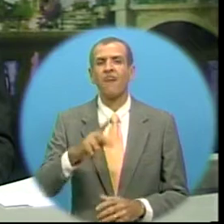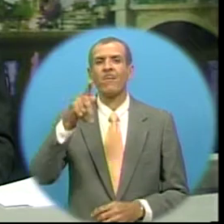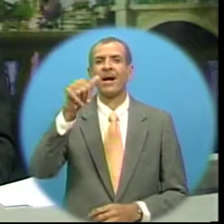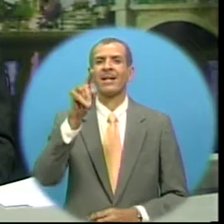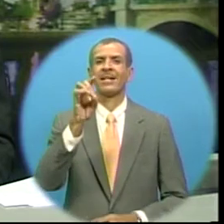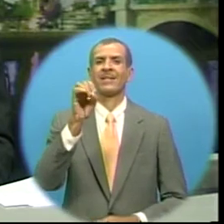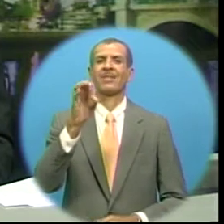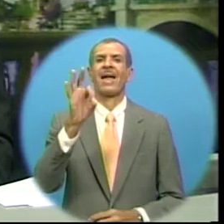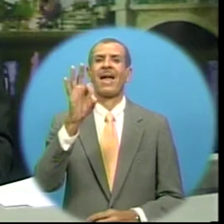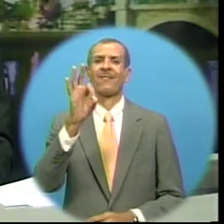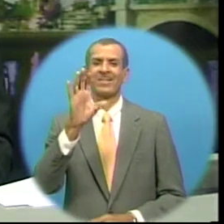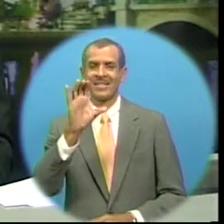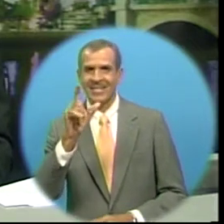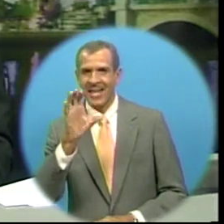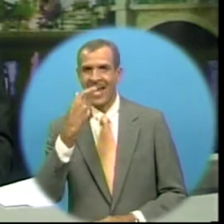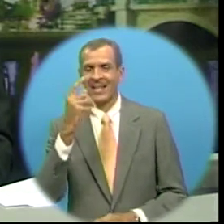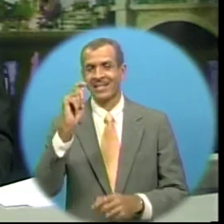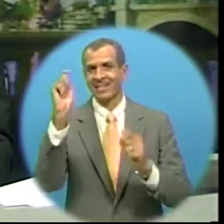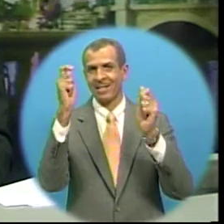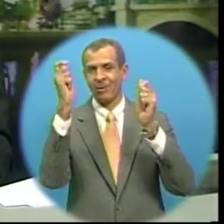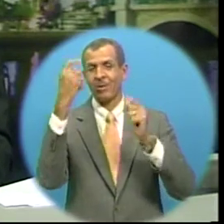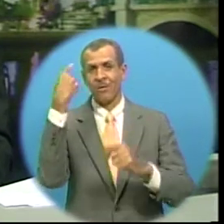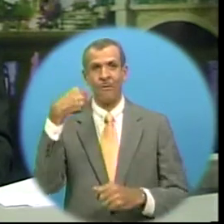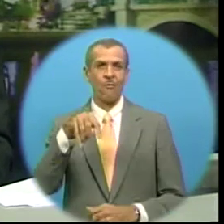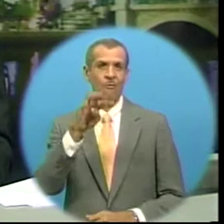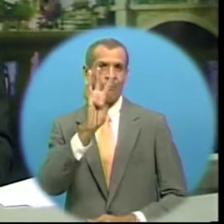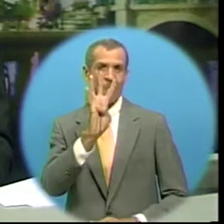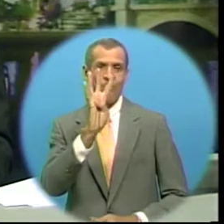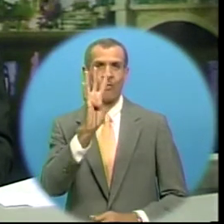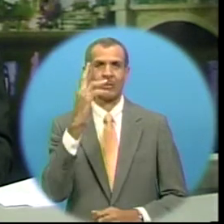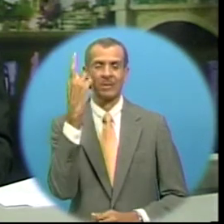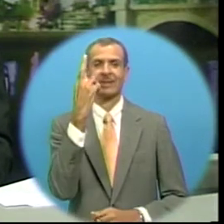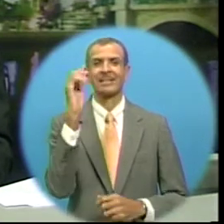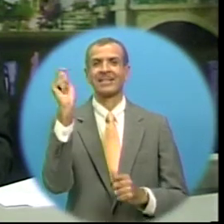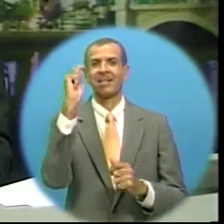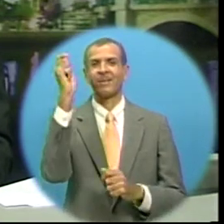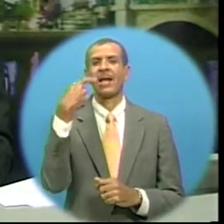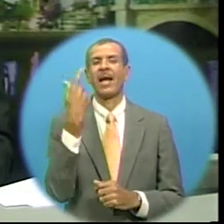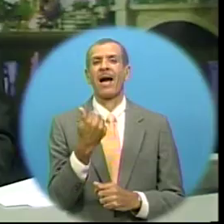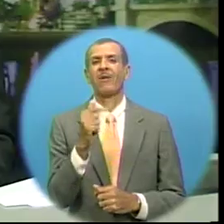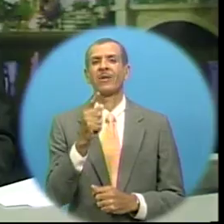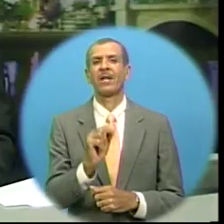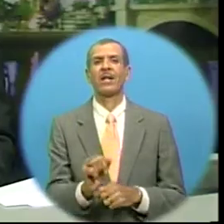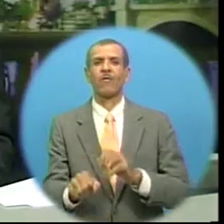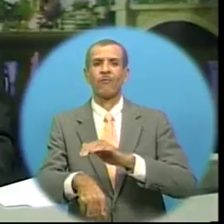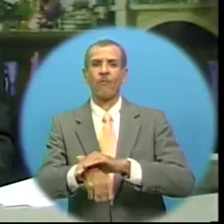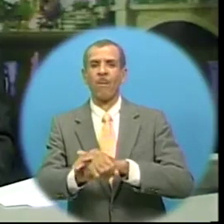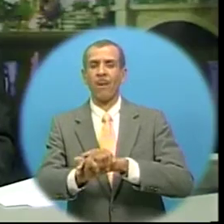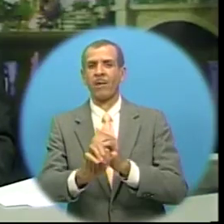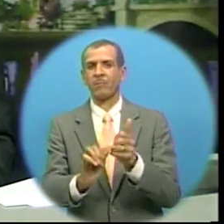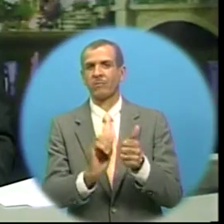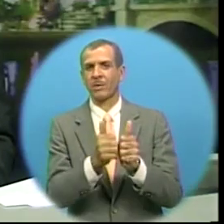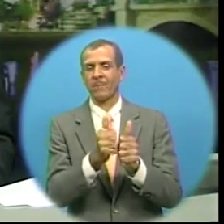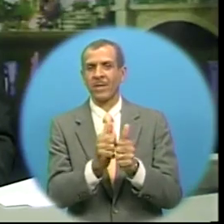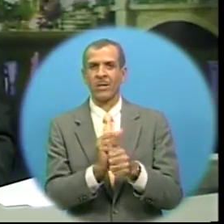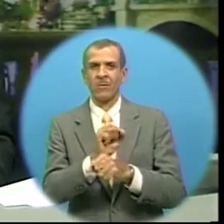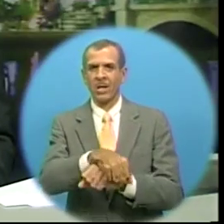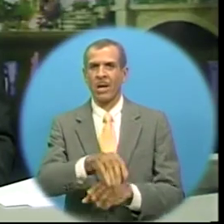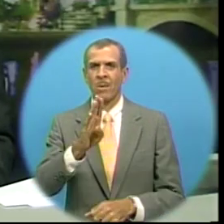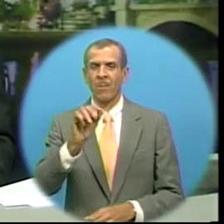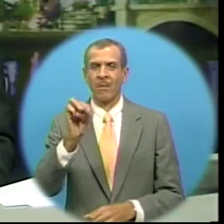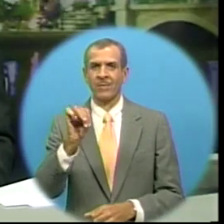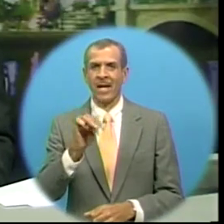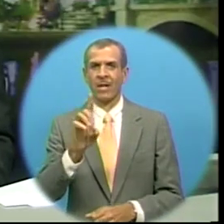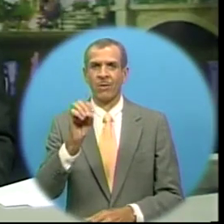Paradise FC had 4 reasons to celebrate after lifting their 2nd Paradise Masters football title. They defeated Bombers